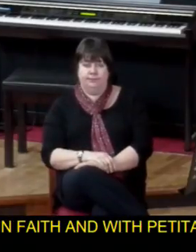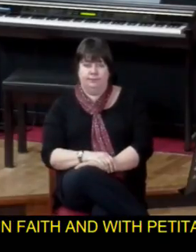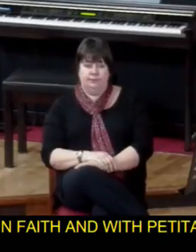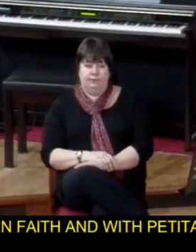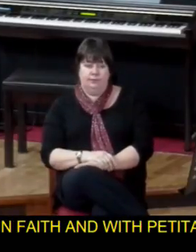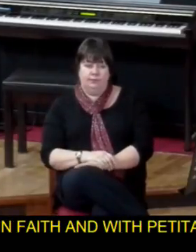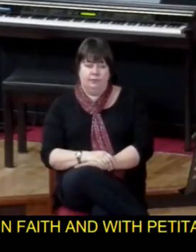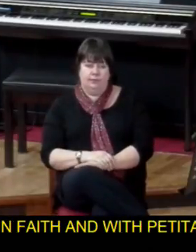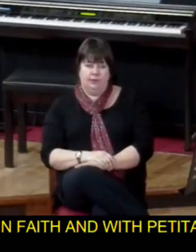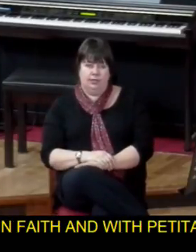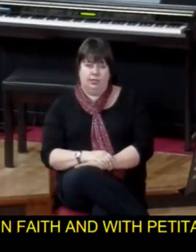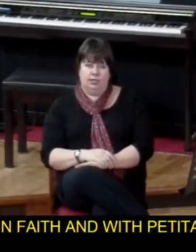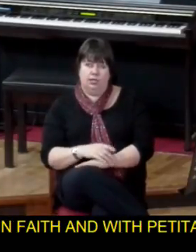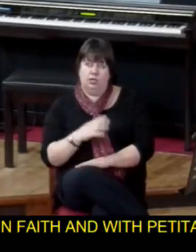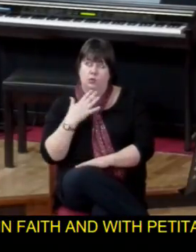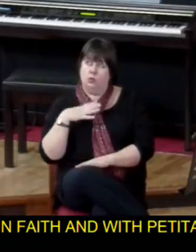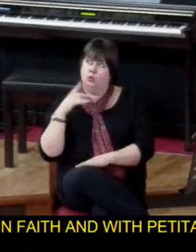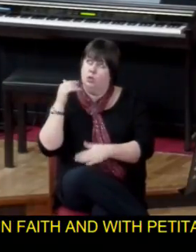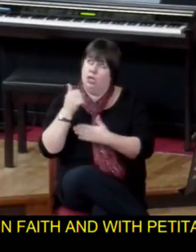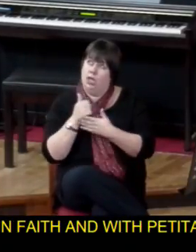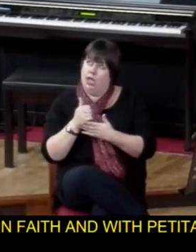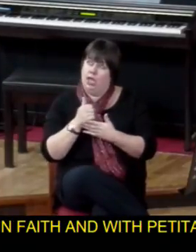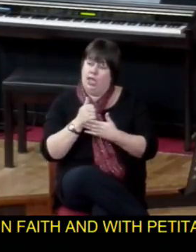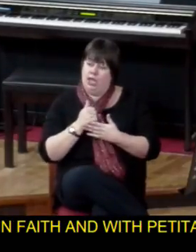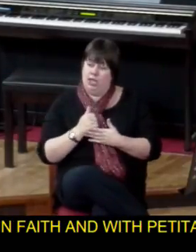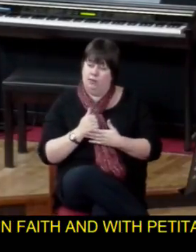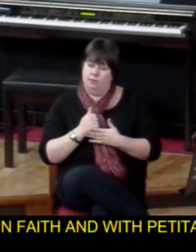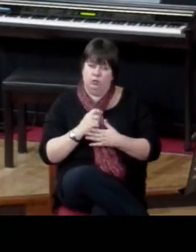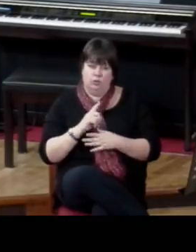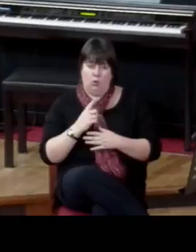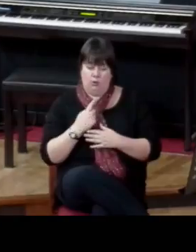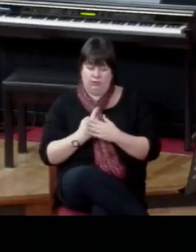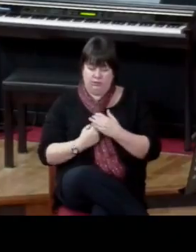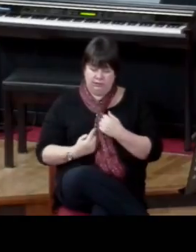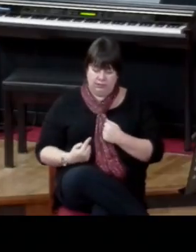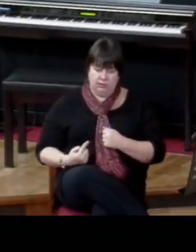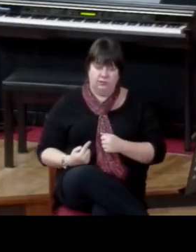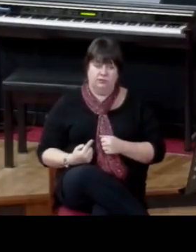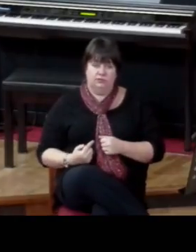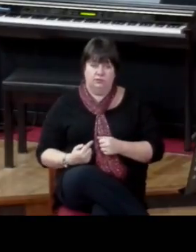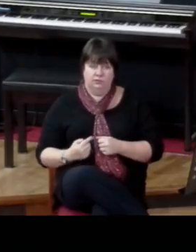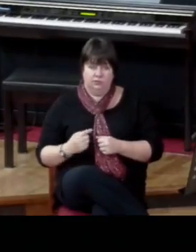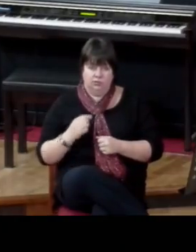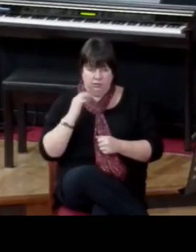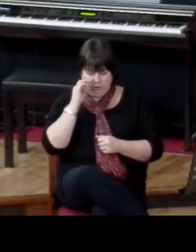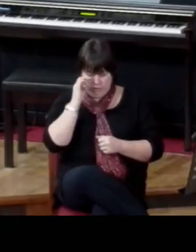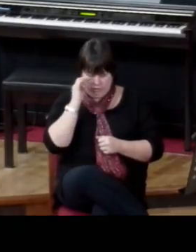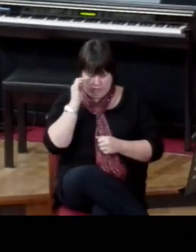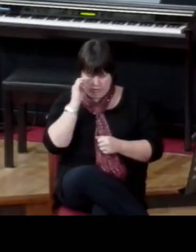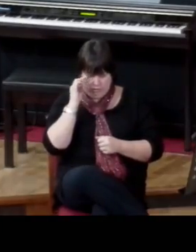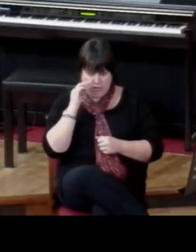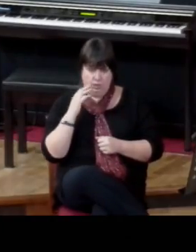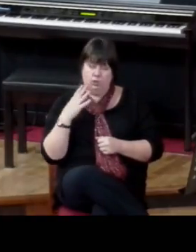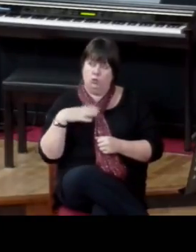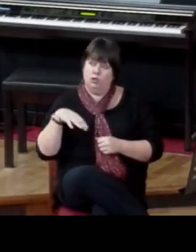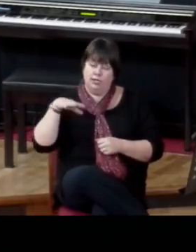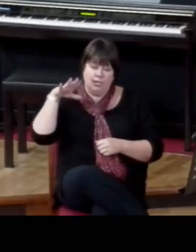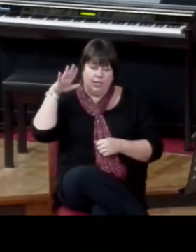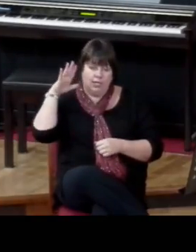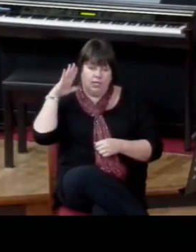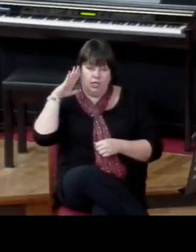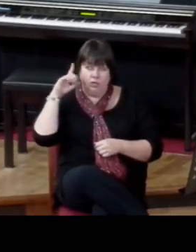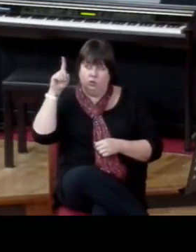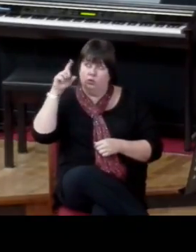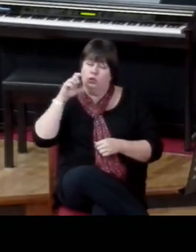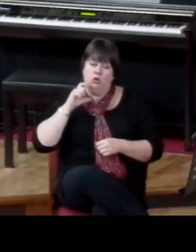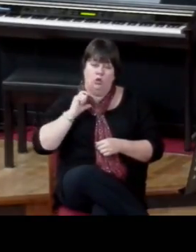And help us not to be insular in the way we live our Christian life. Let us hear once more